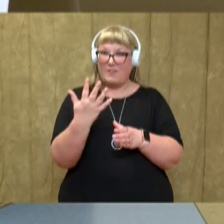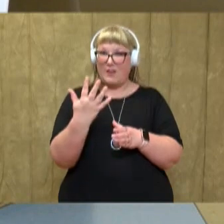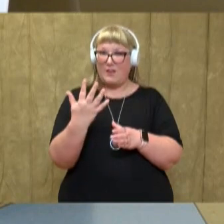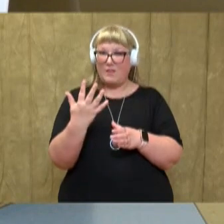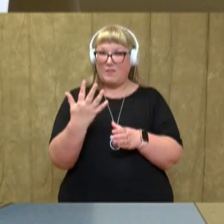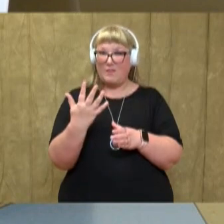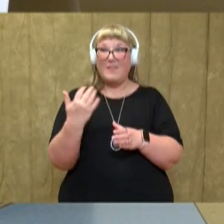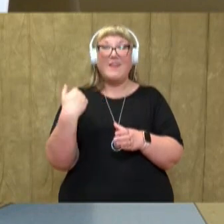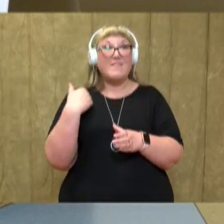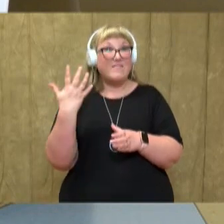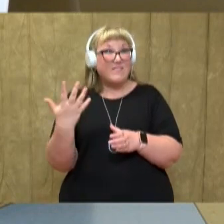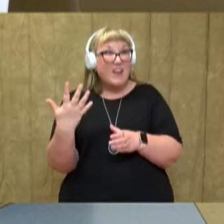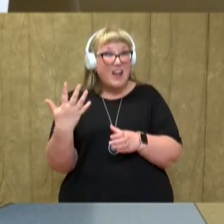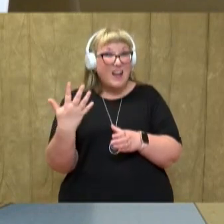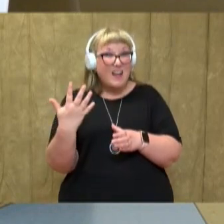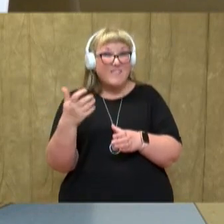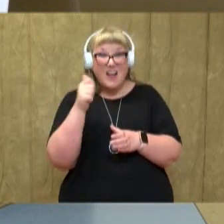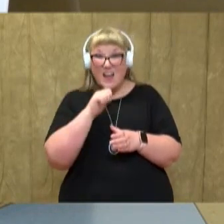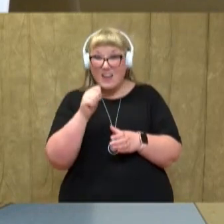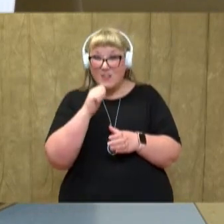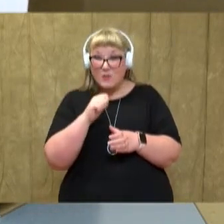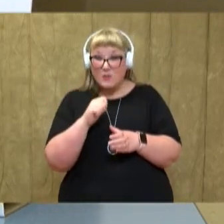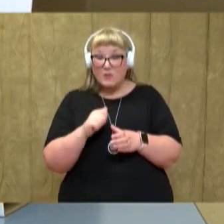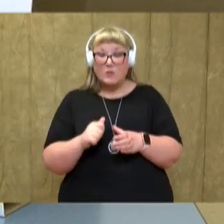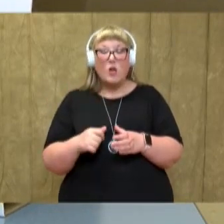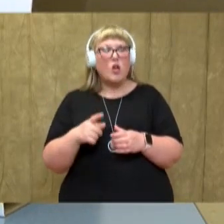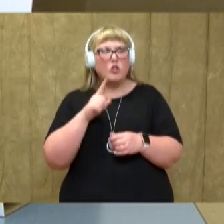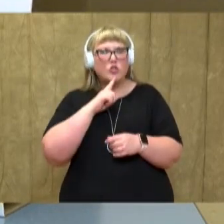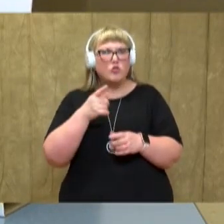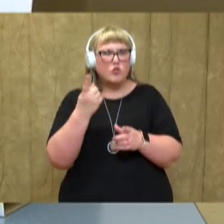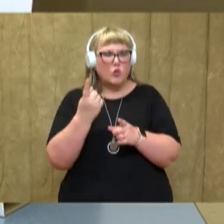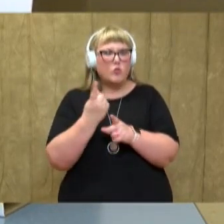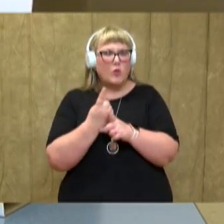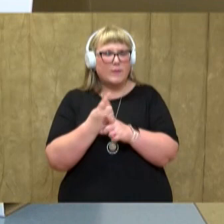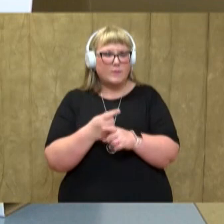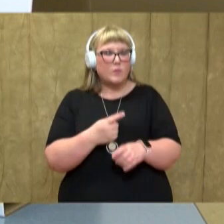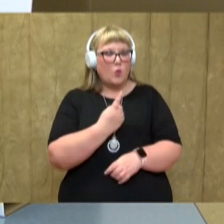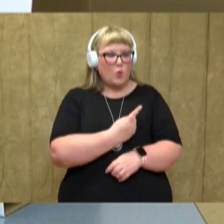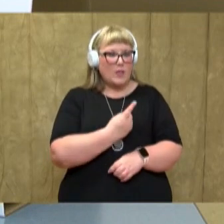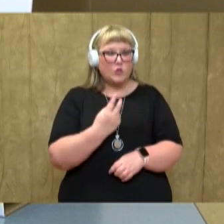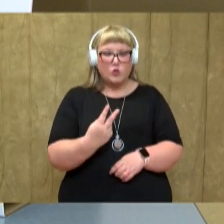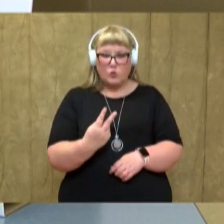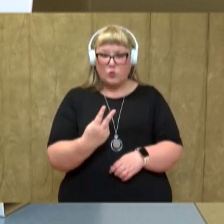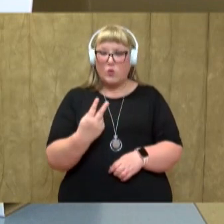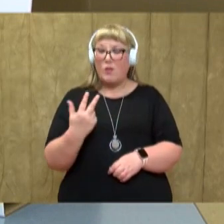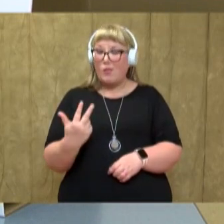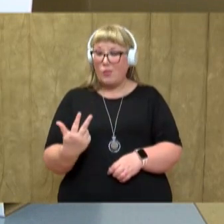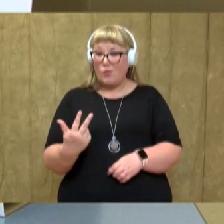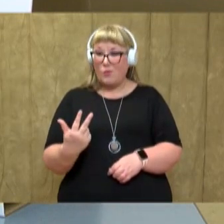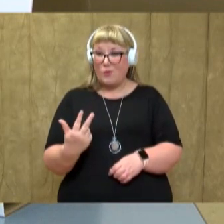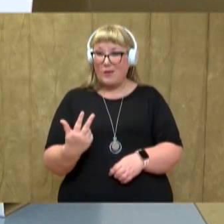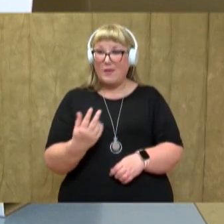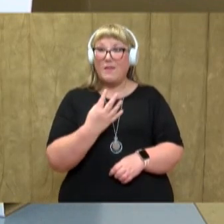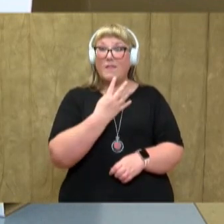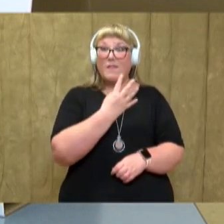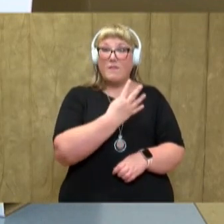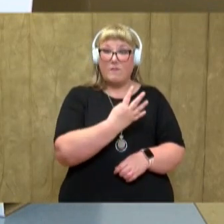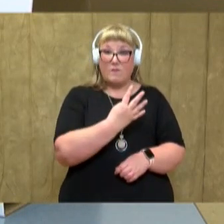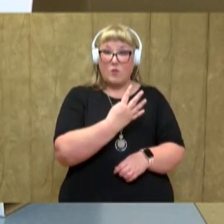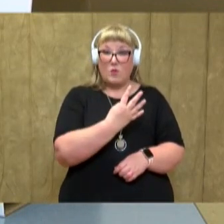5. We have 5 scoops of ice cream. Let's count and make sure we drew the right amount. 1, 2,